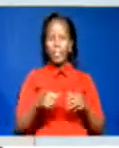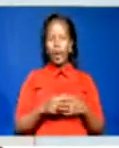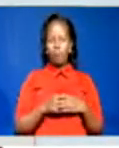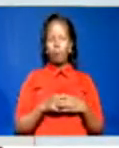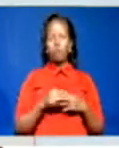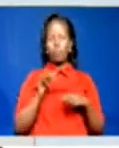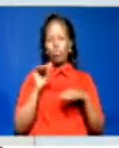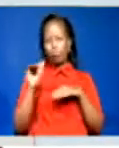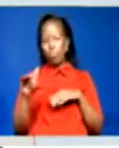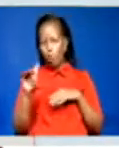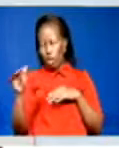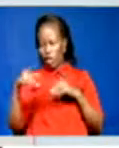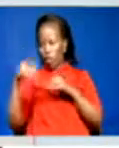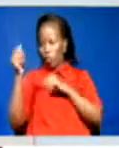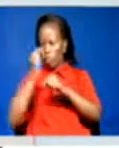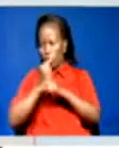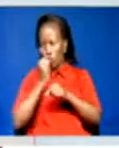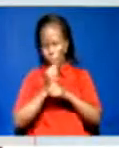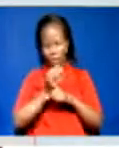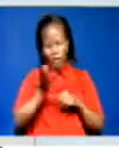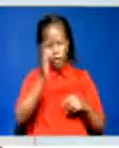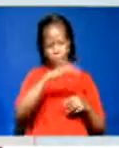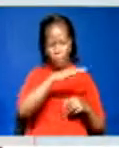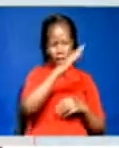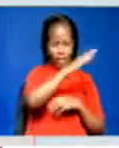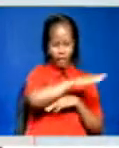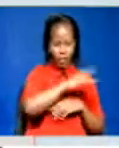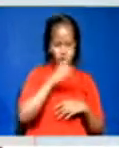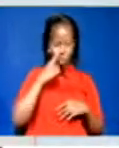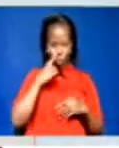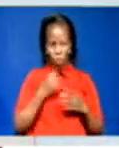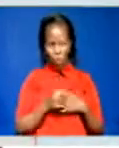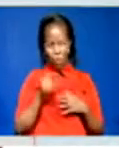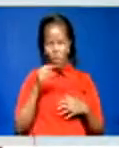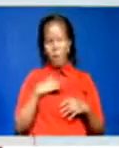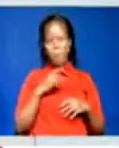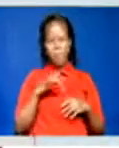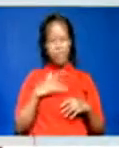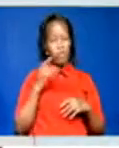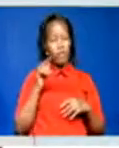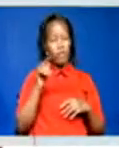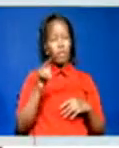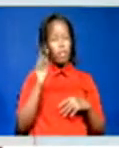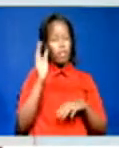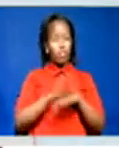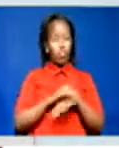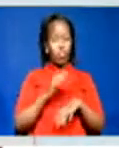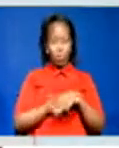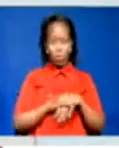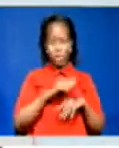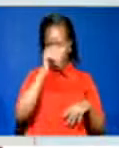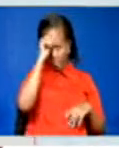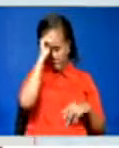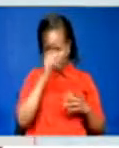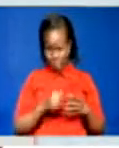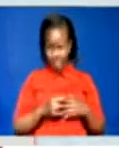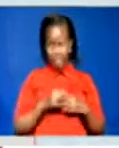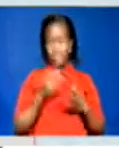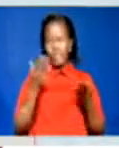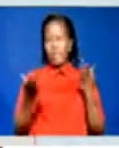back in the evening in good time. Mm-hmm. So I feel that that is very important for the government to do. The government may not be able to